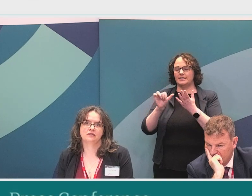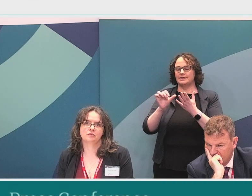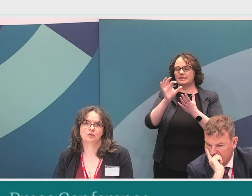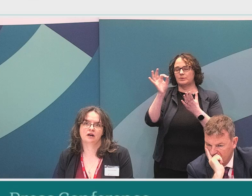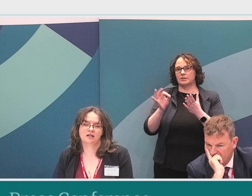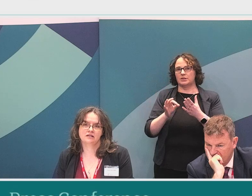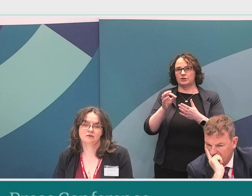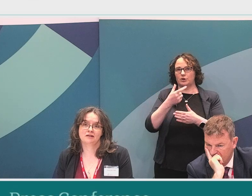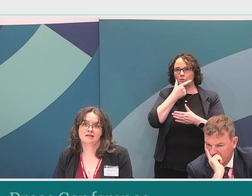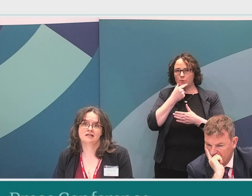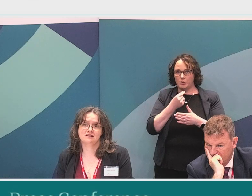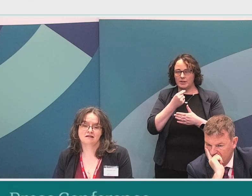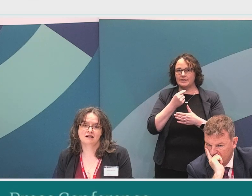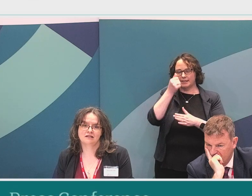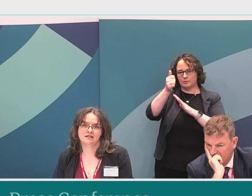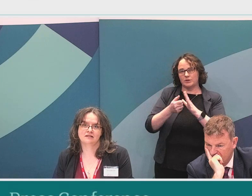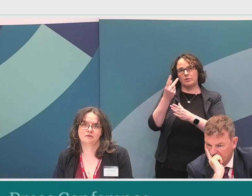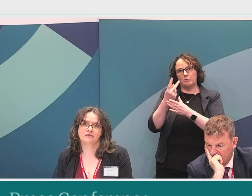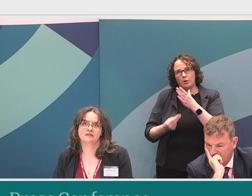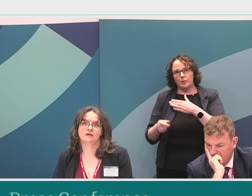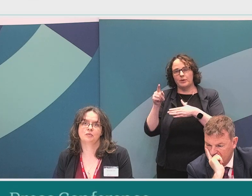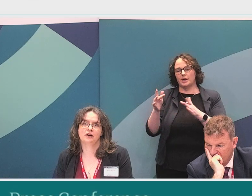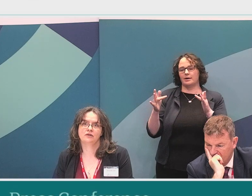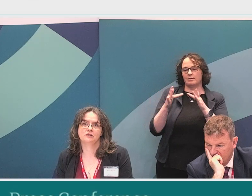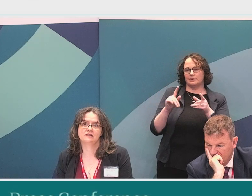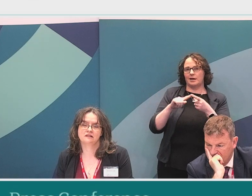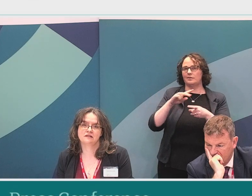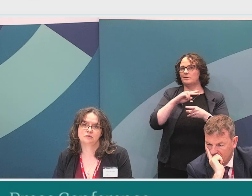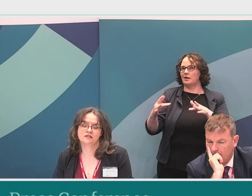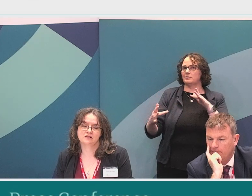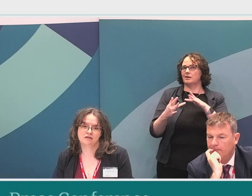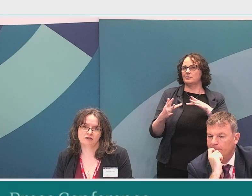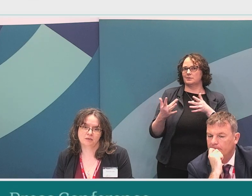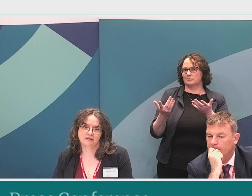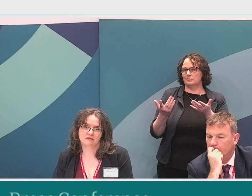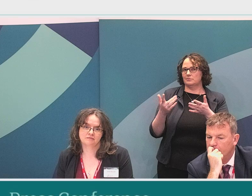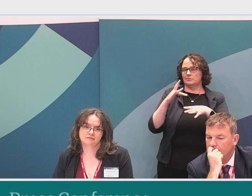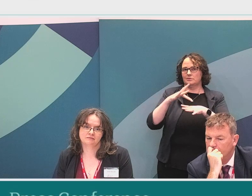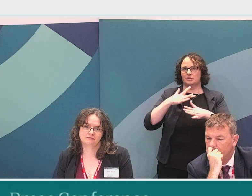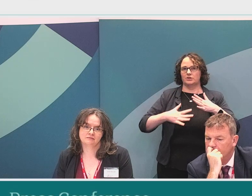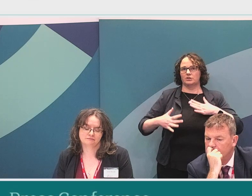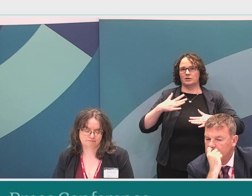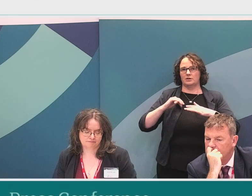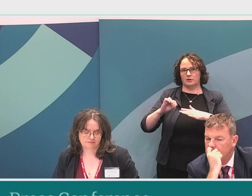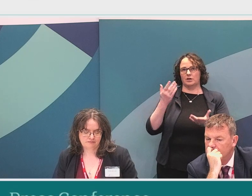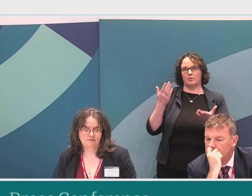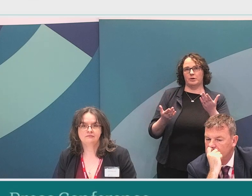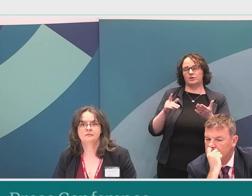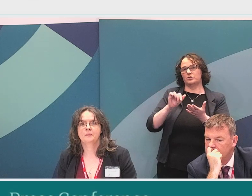experienced both contact and non-contact experiences, compared with 16% of females.